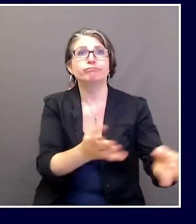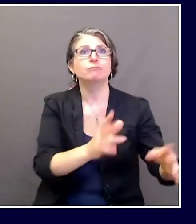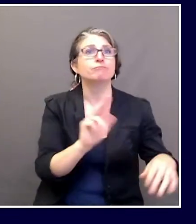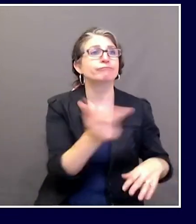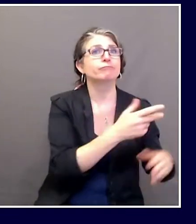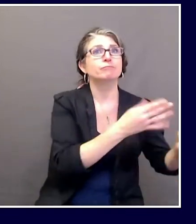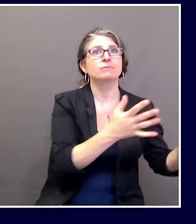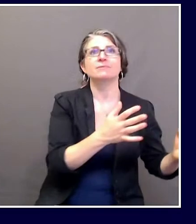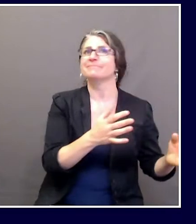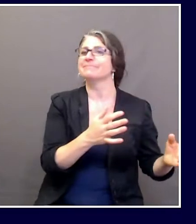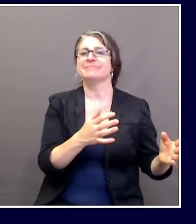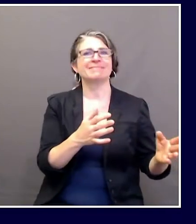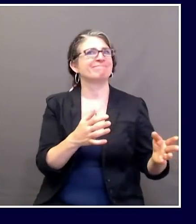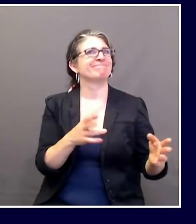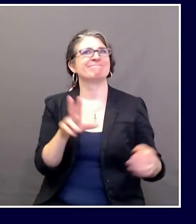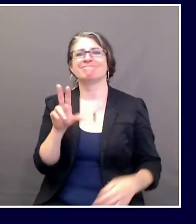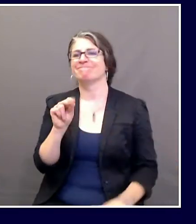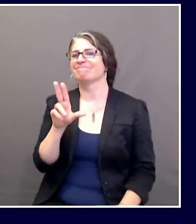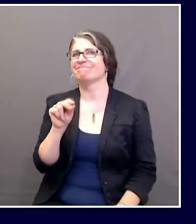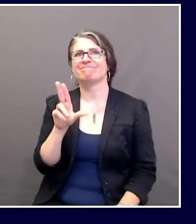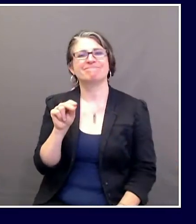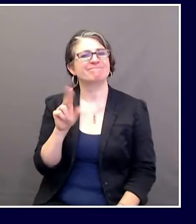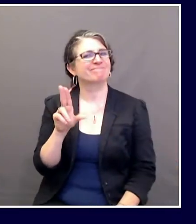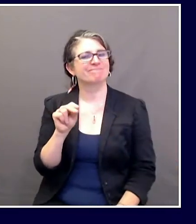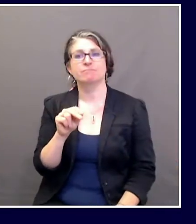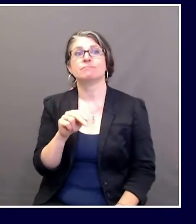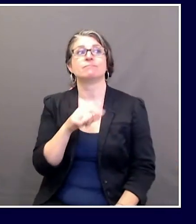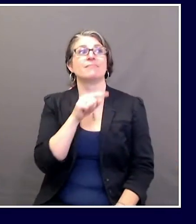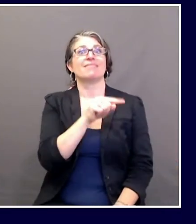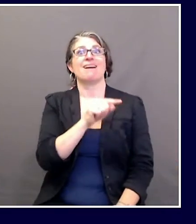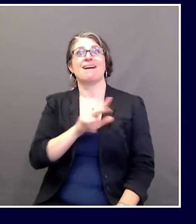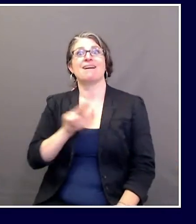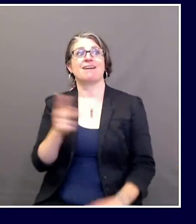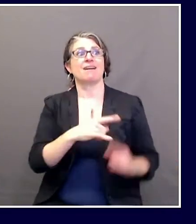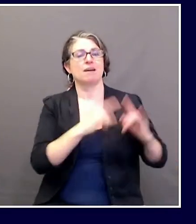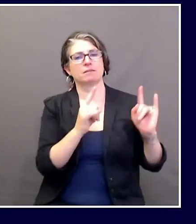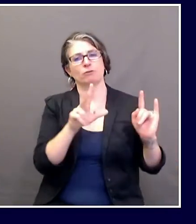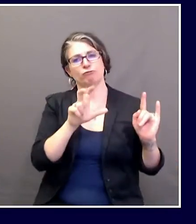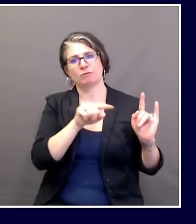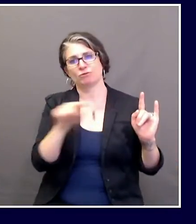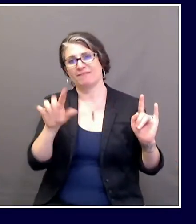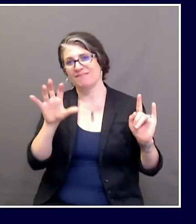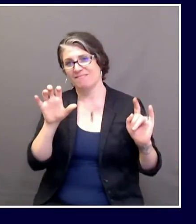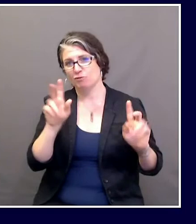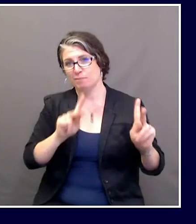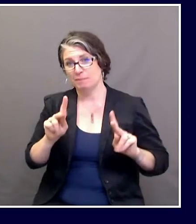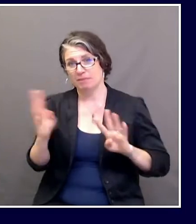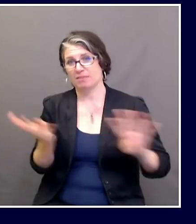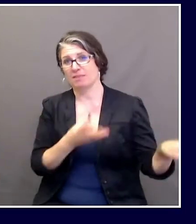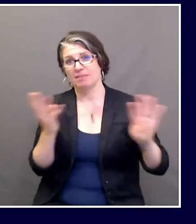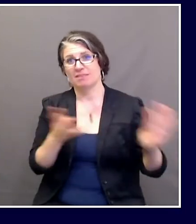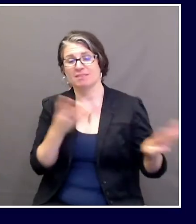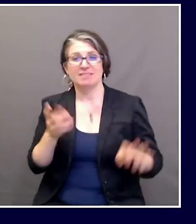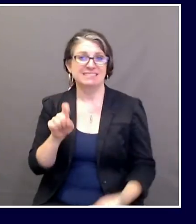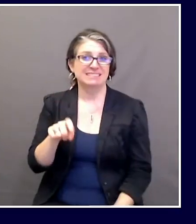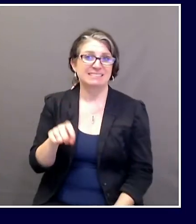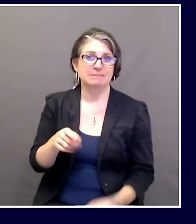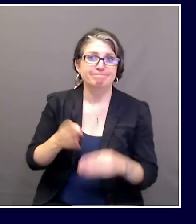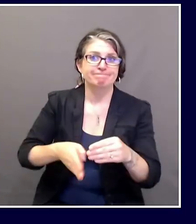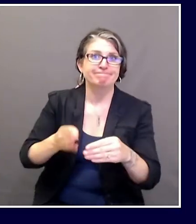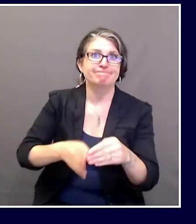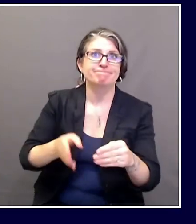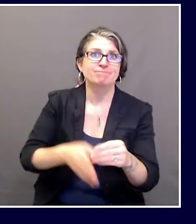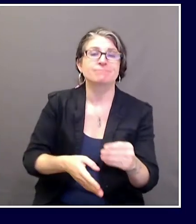areas, just a different footprint. And I would note that we've had over 30 organizations apply for those sorts